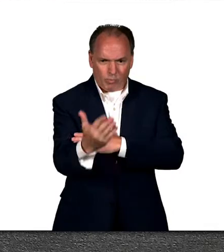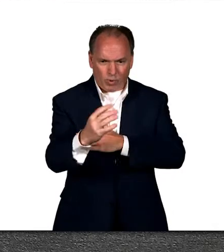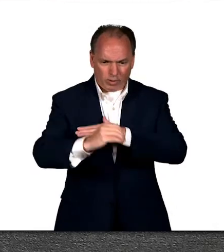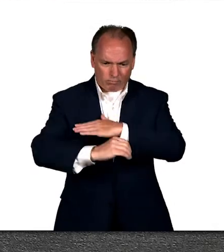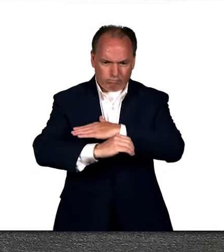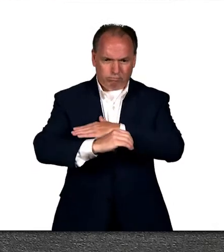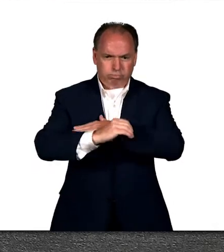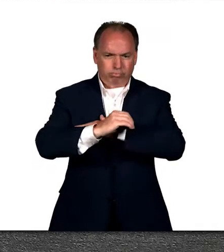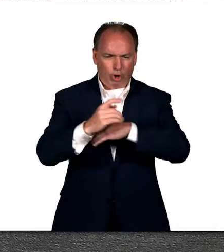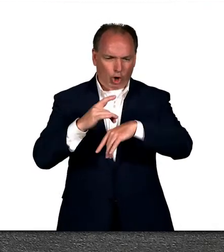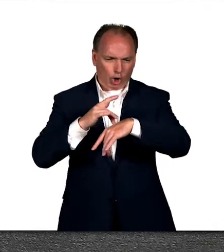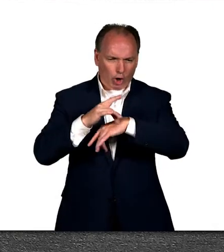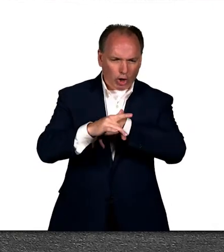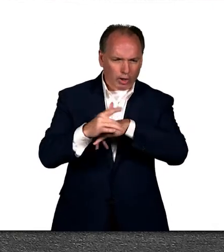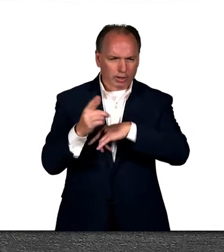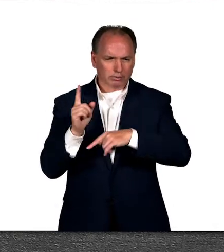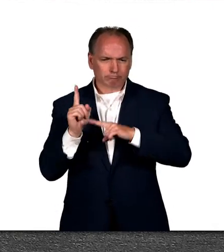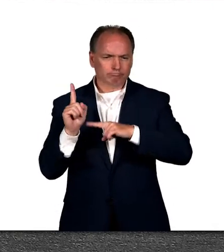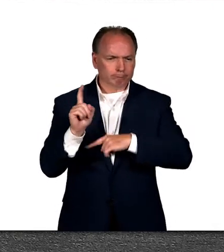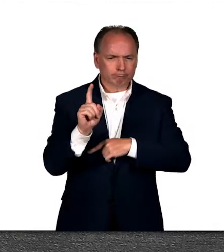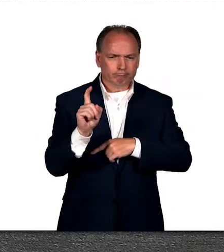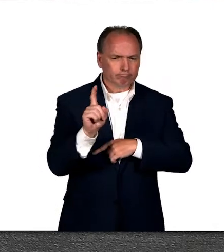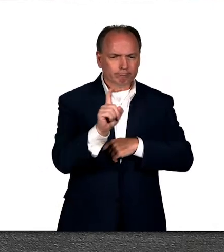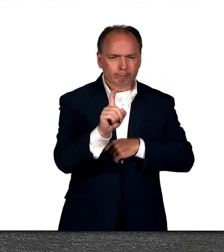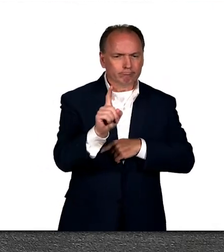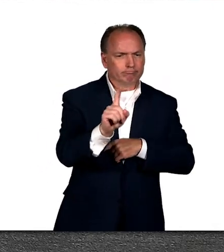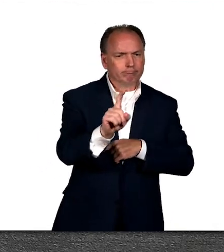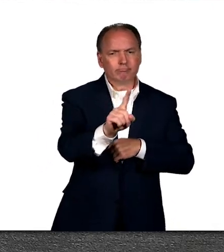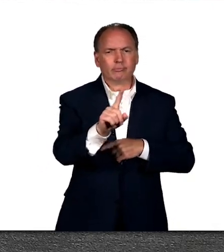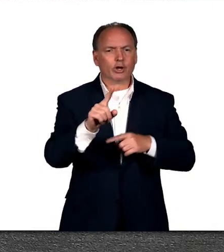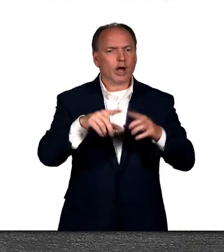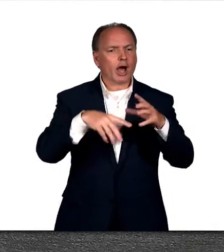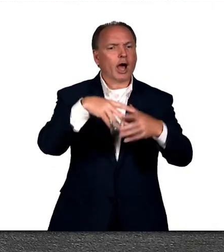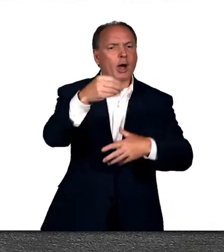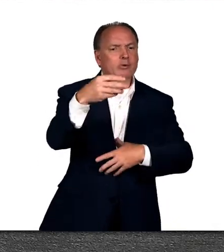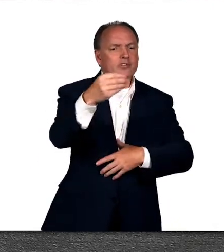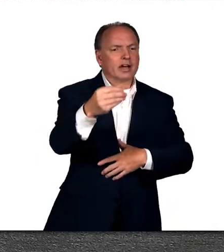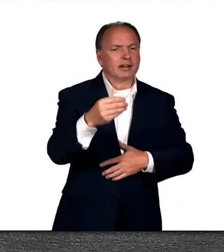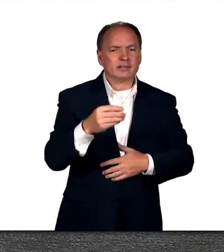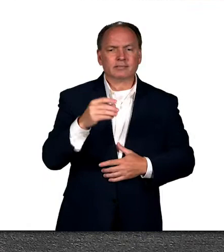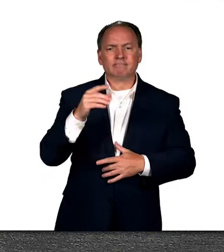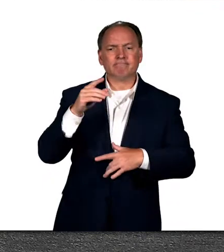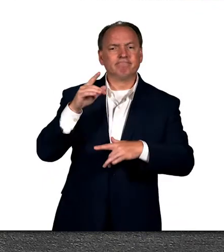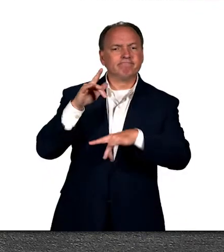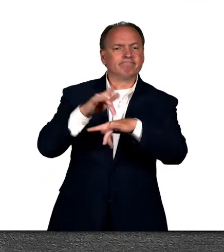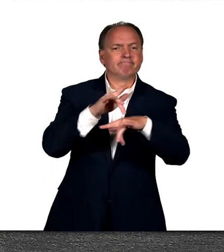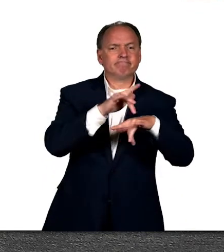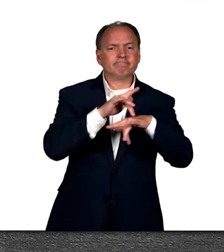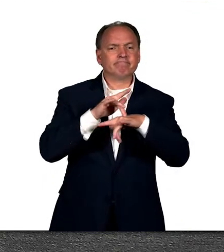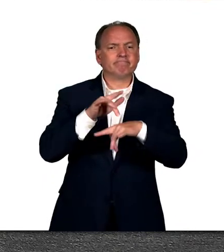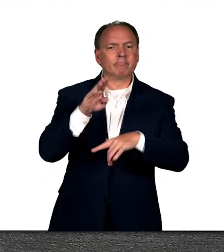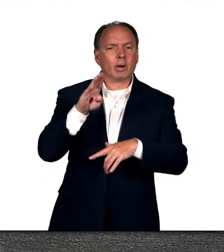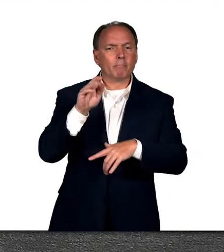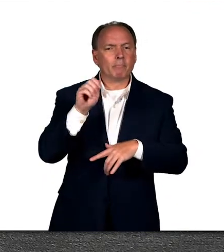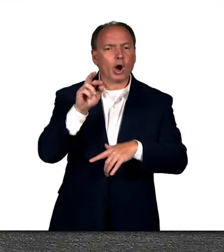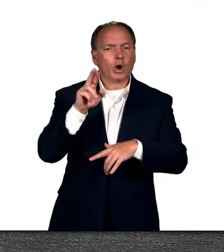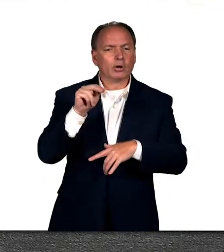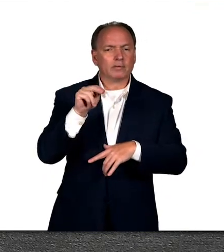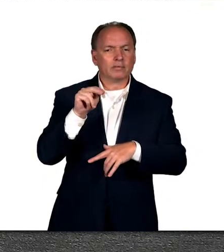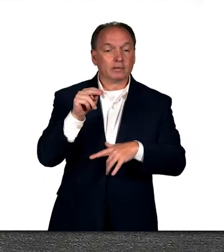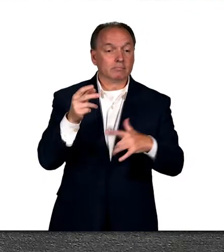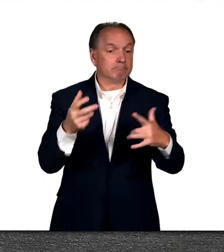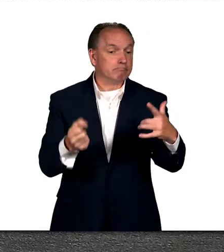Farmer Brown goes out to the barn. So that's the first thing he does. He milks the